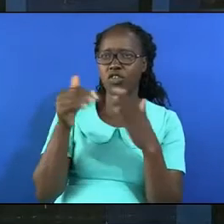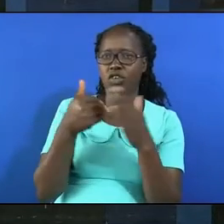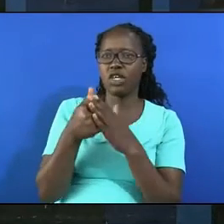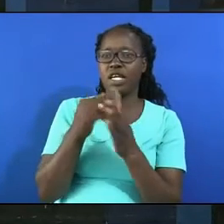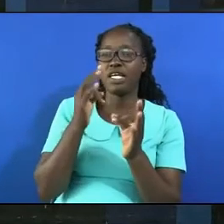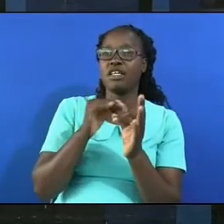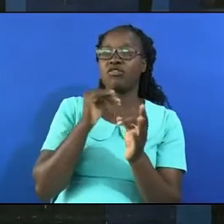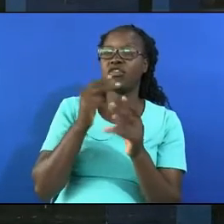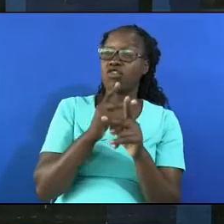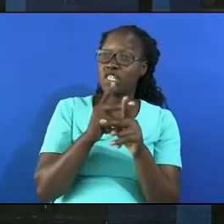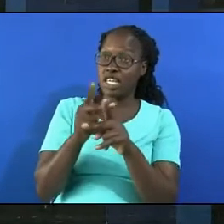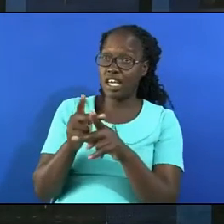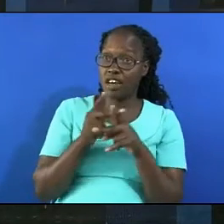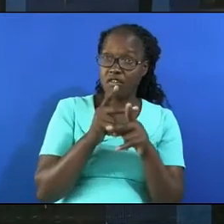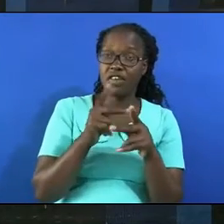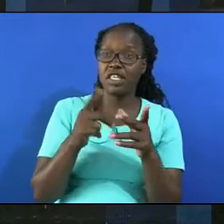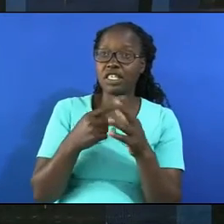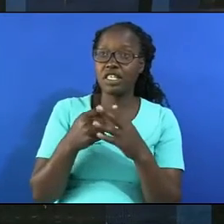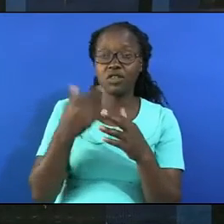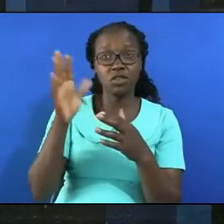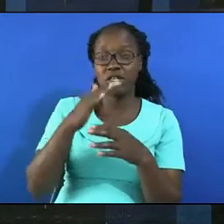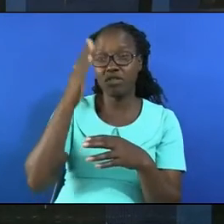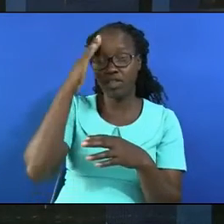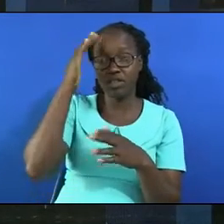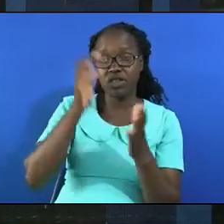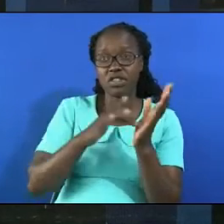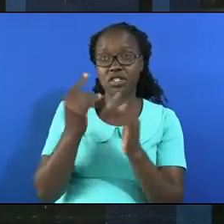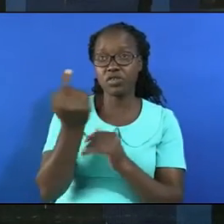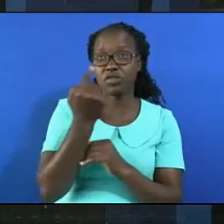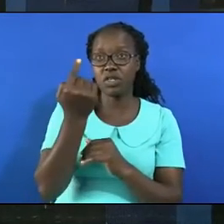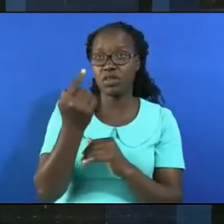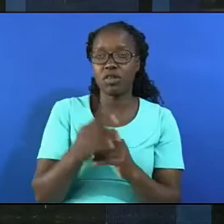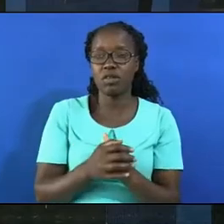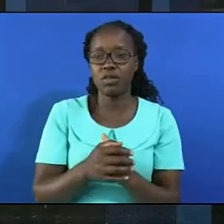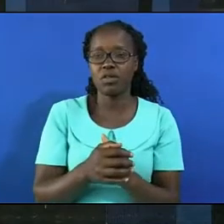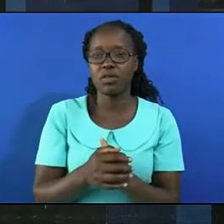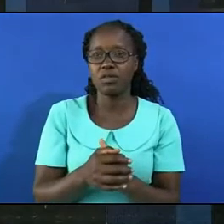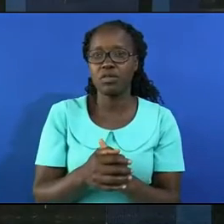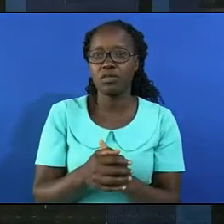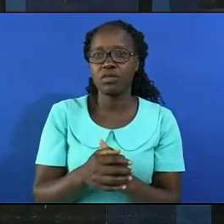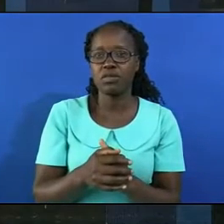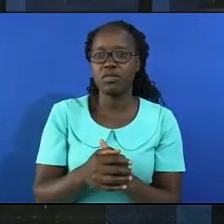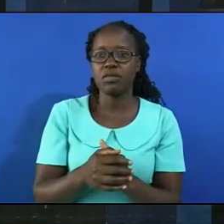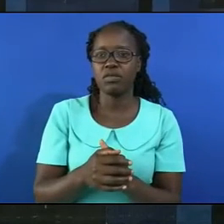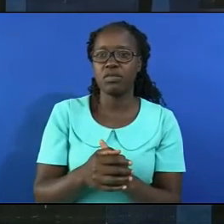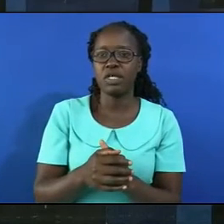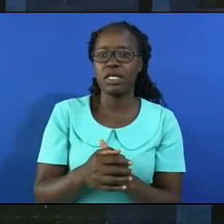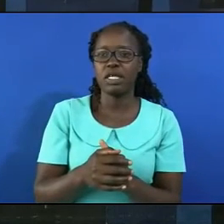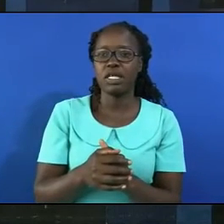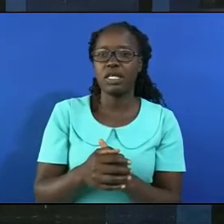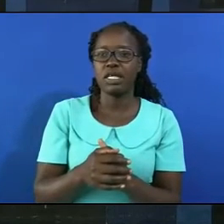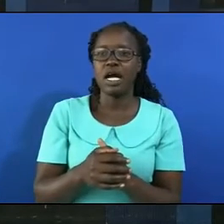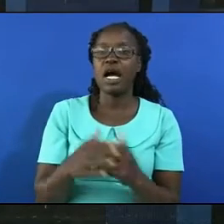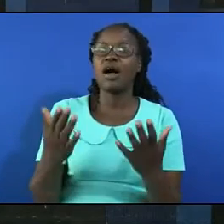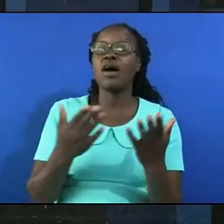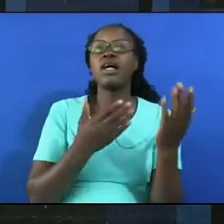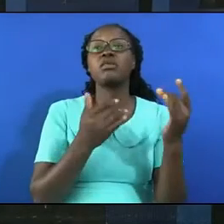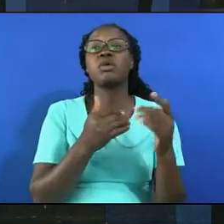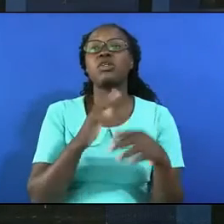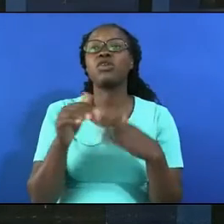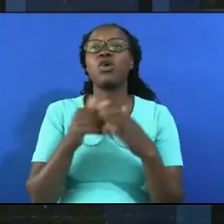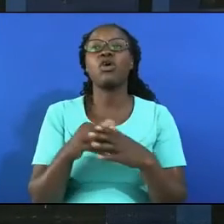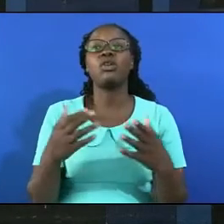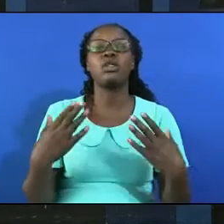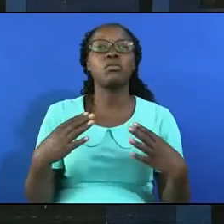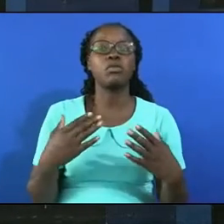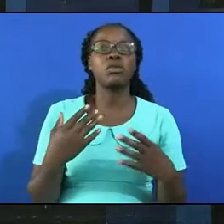if you are not careful, you will not even discover that Jesus was what? Was single. And that's how I expect all the single people to